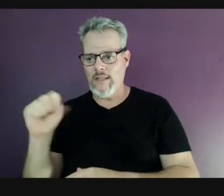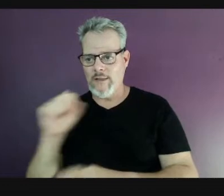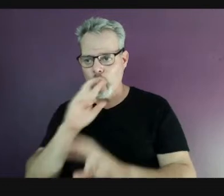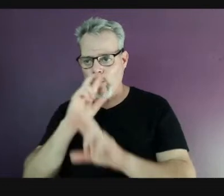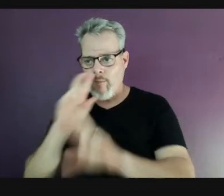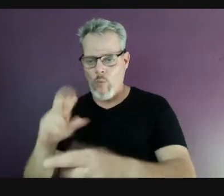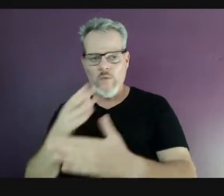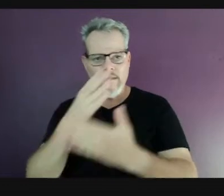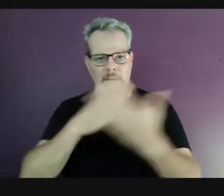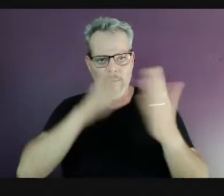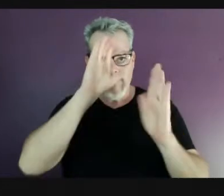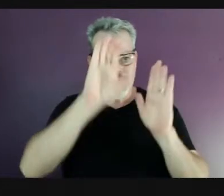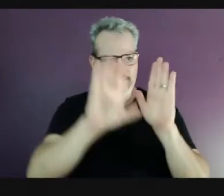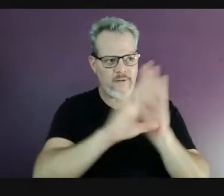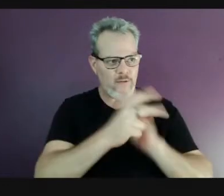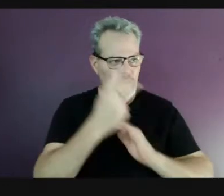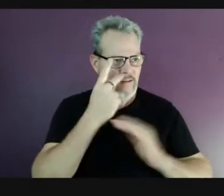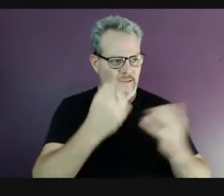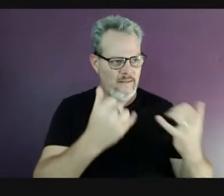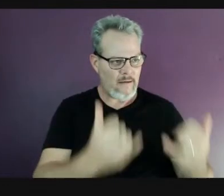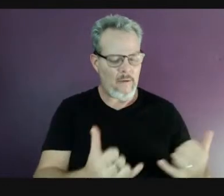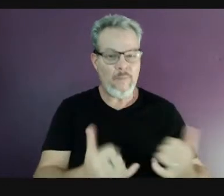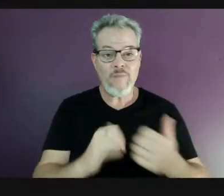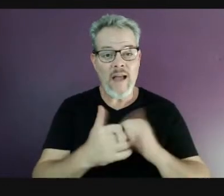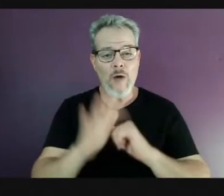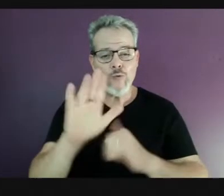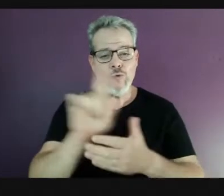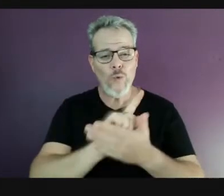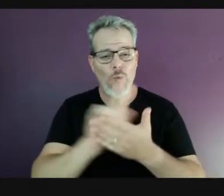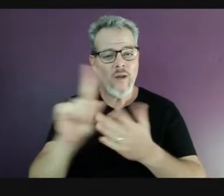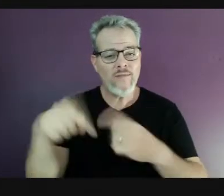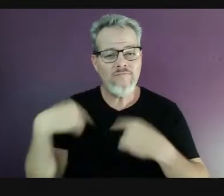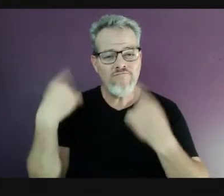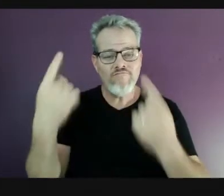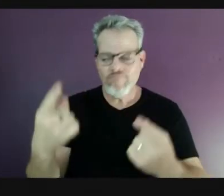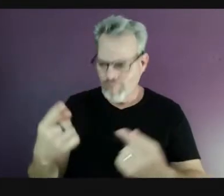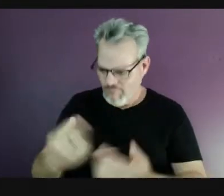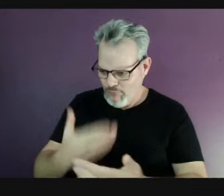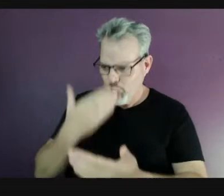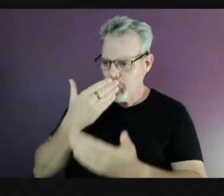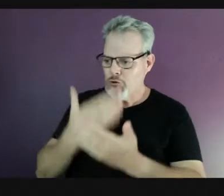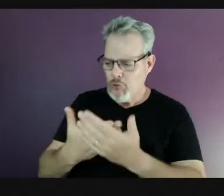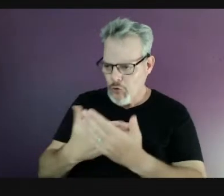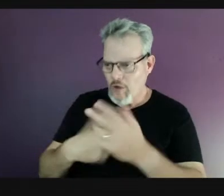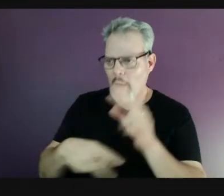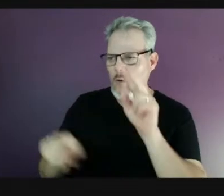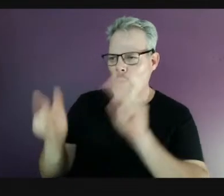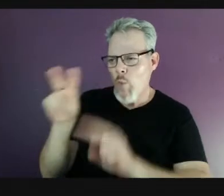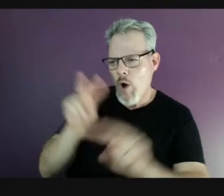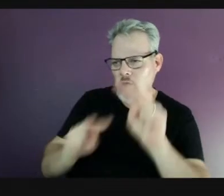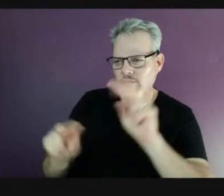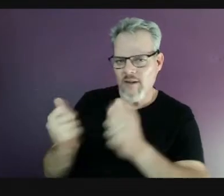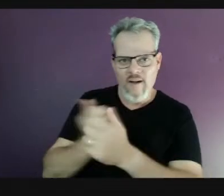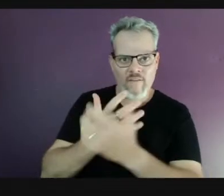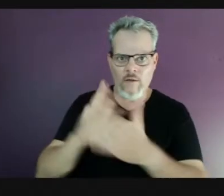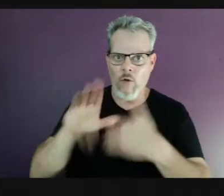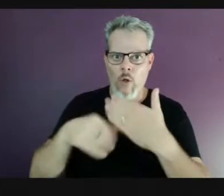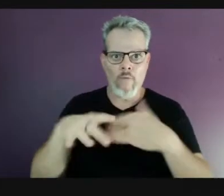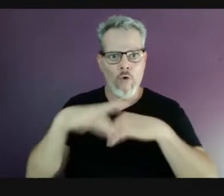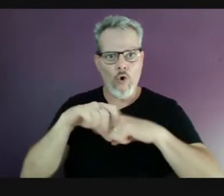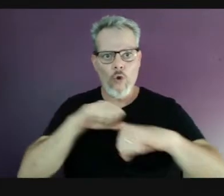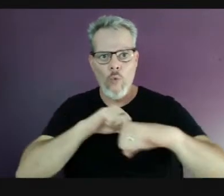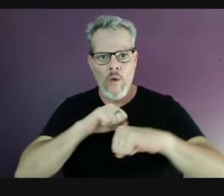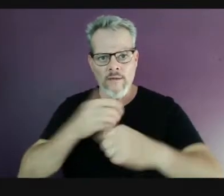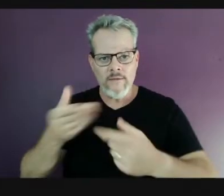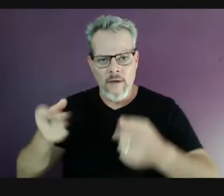here. How's your week been? Oh, doing pretty good. Been watching it. Of course, all the earthquakes up there and some